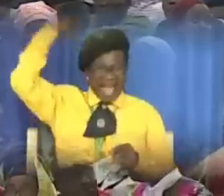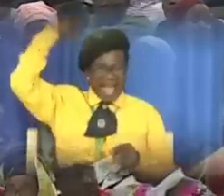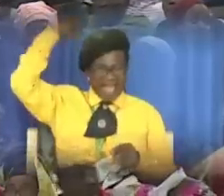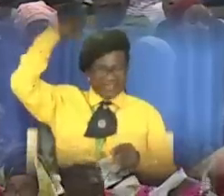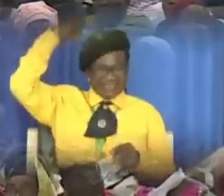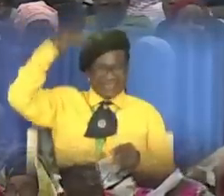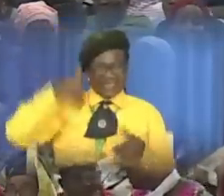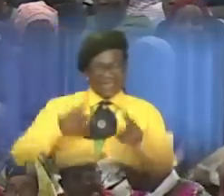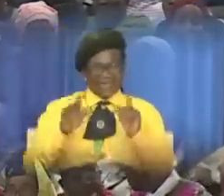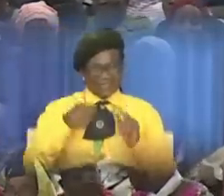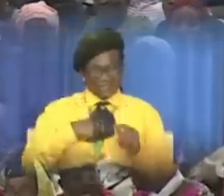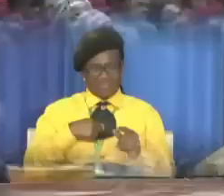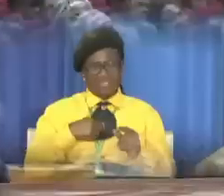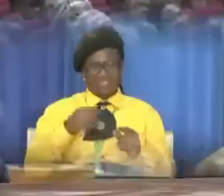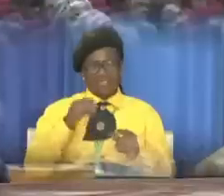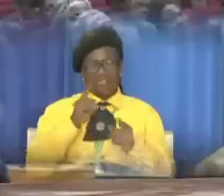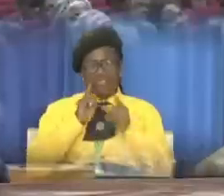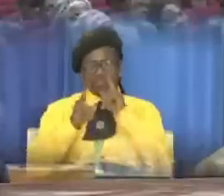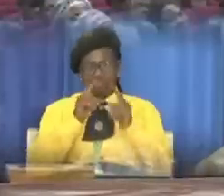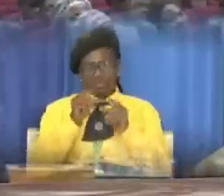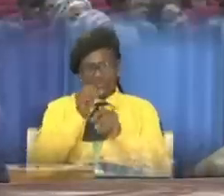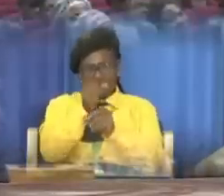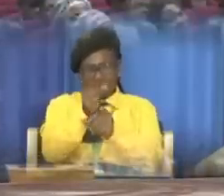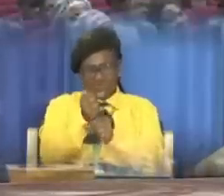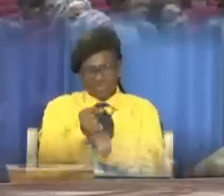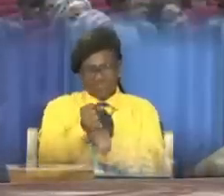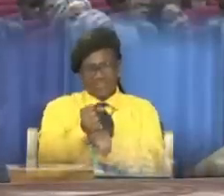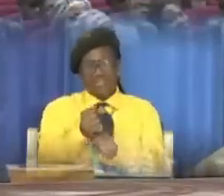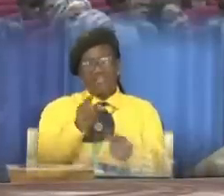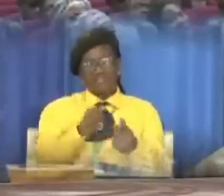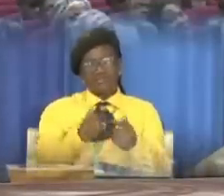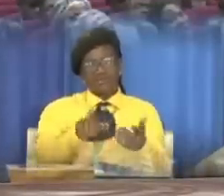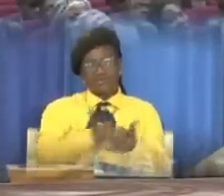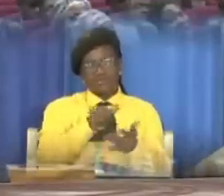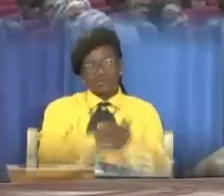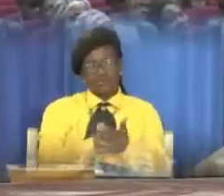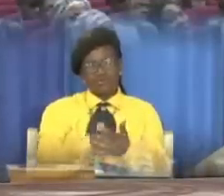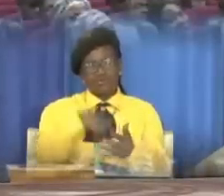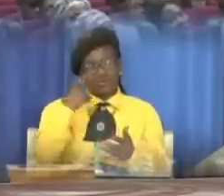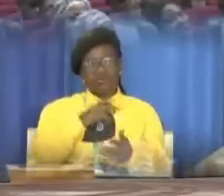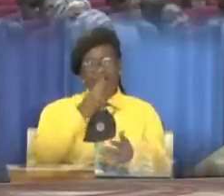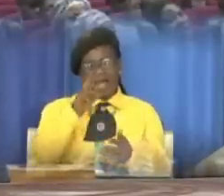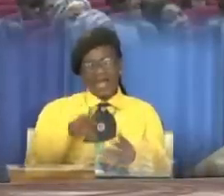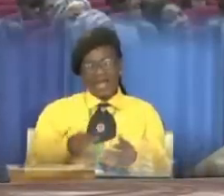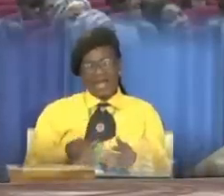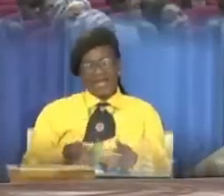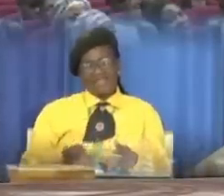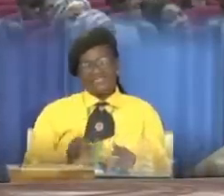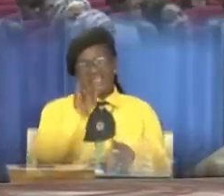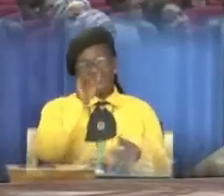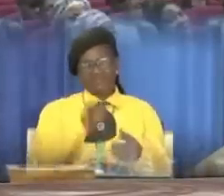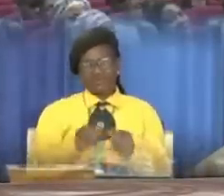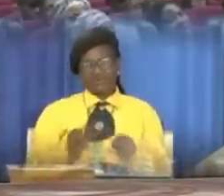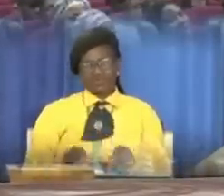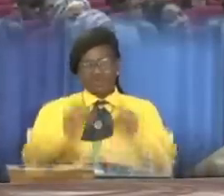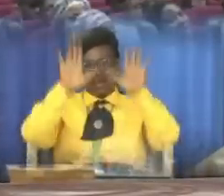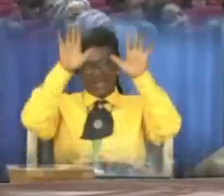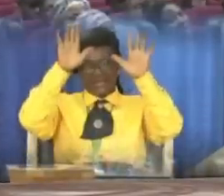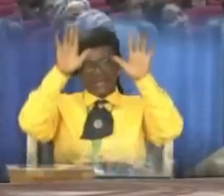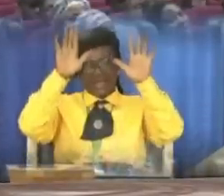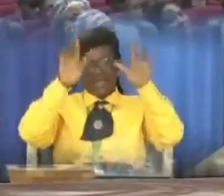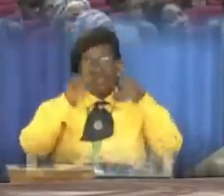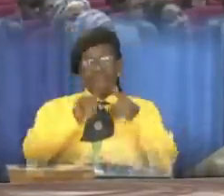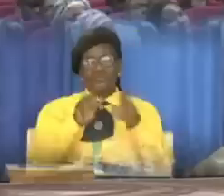Let me talk briefly to those who are yet to surrender their life to Jesus and